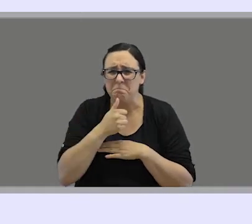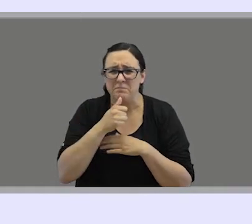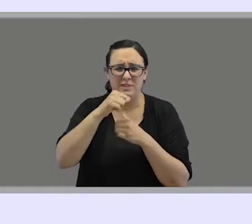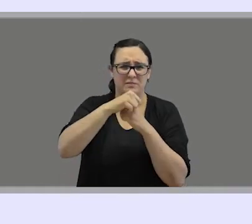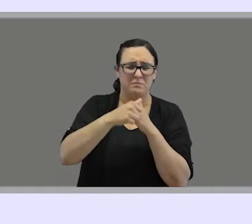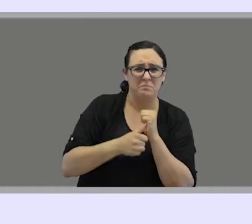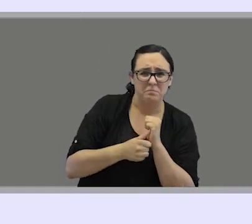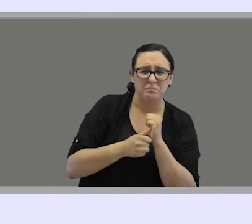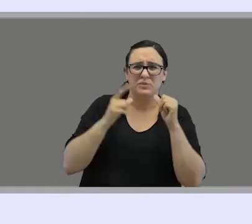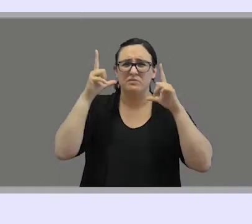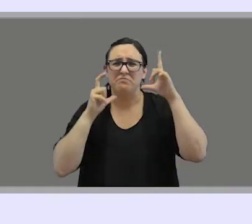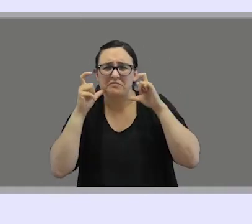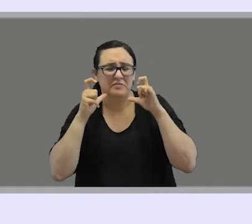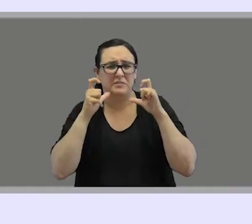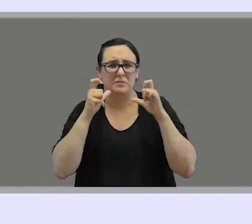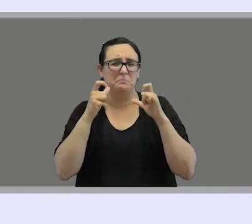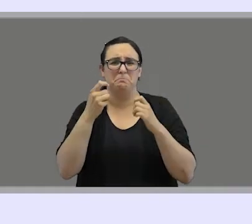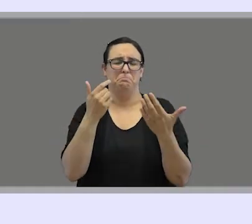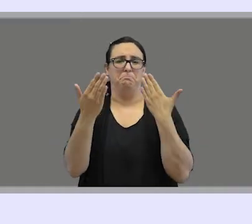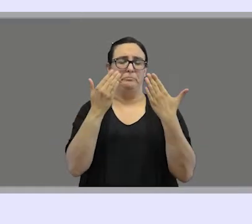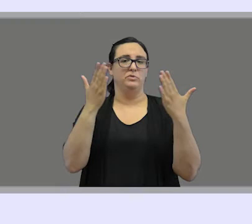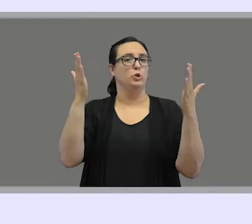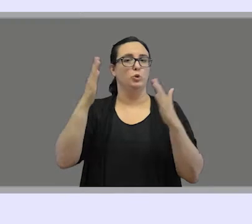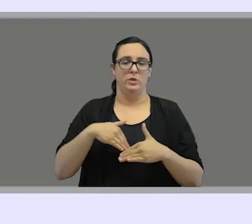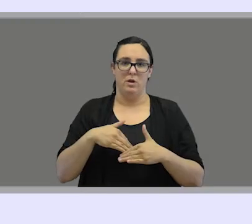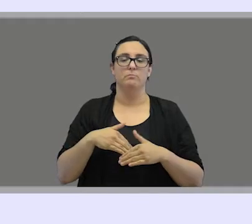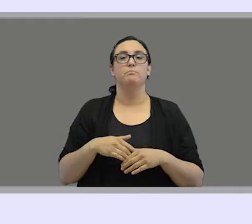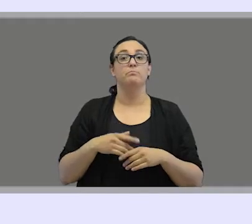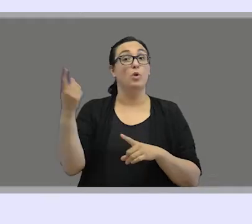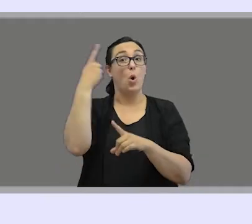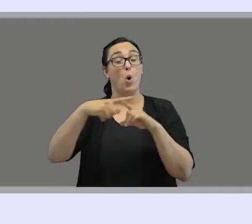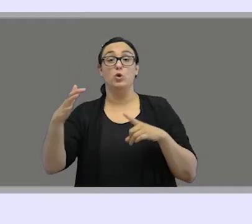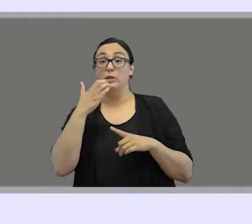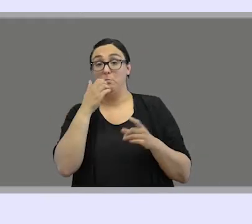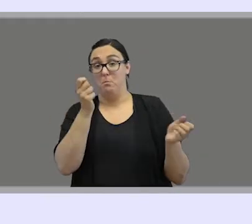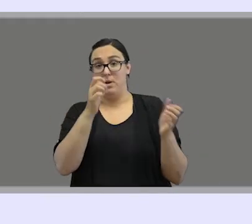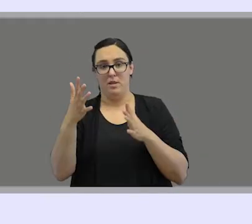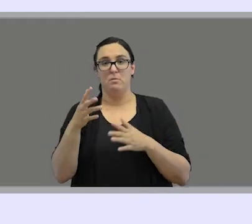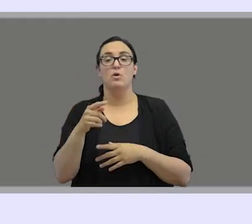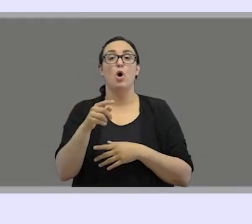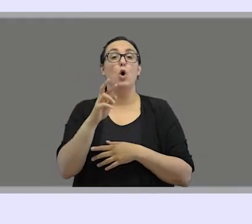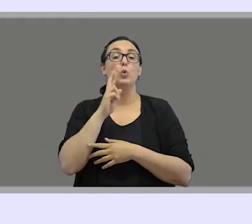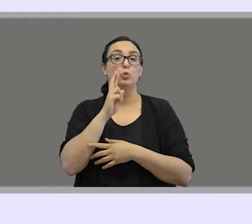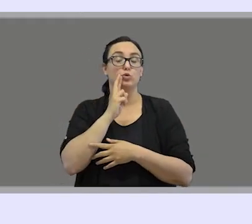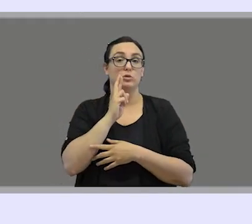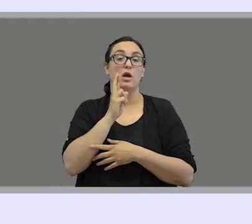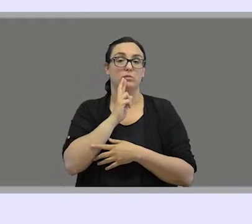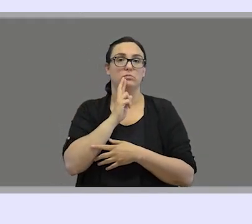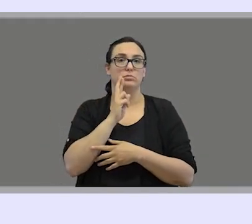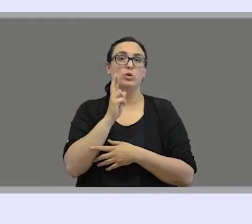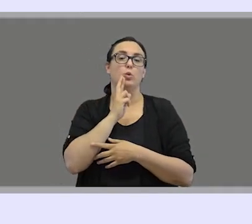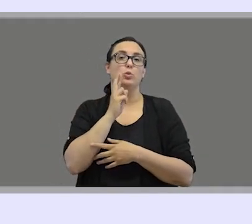or differentiate the hand shapes and the facial expression. Something similar can be seen in the